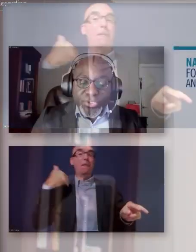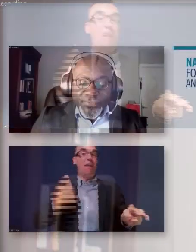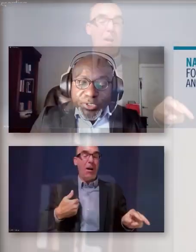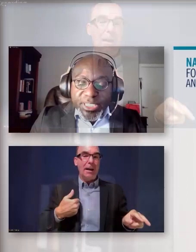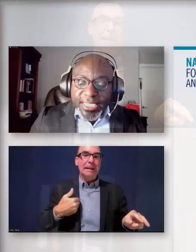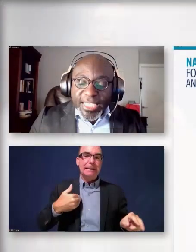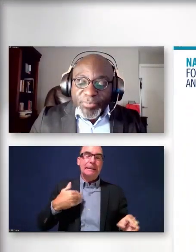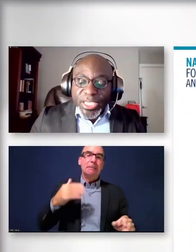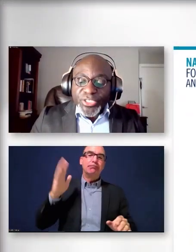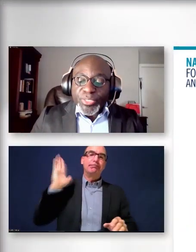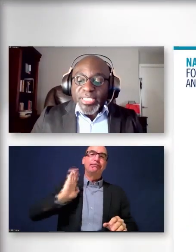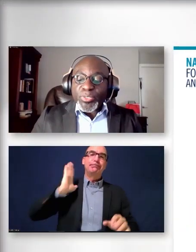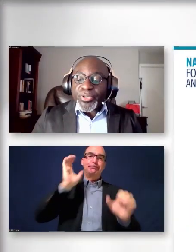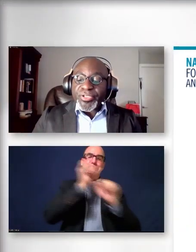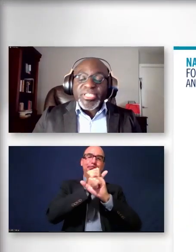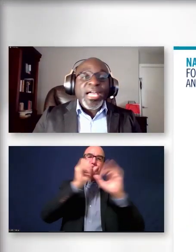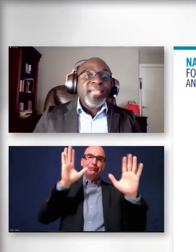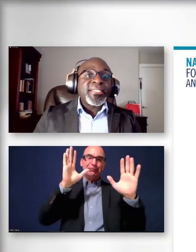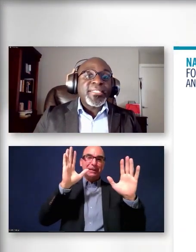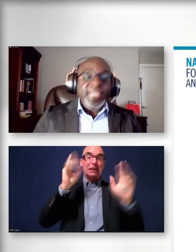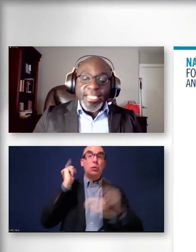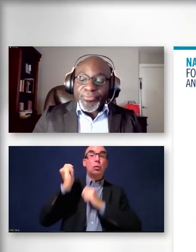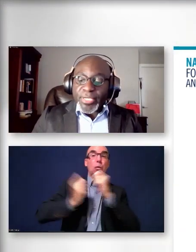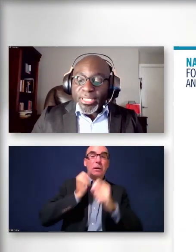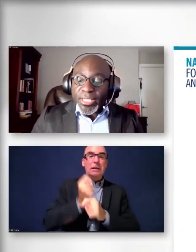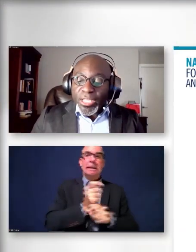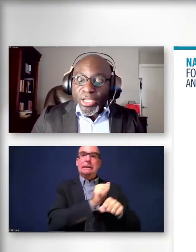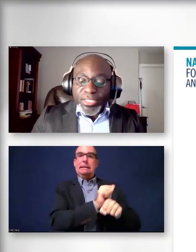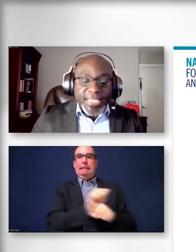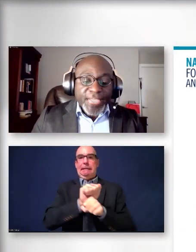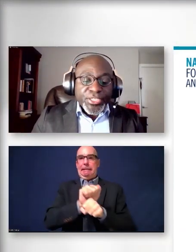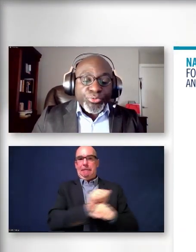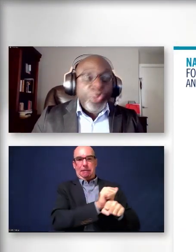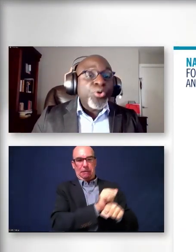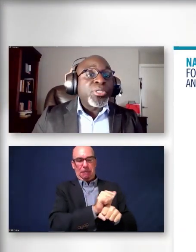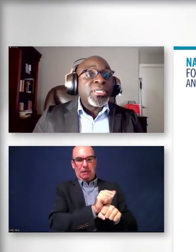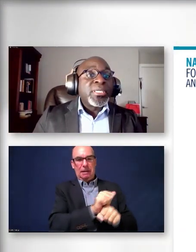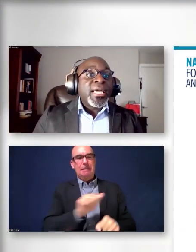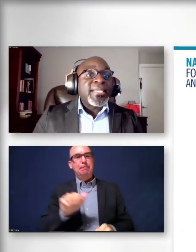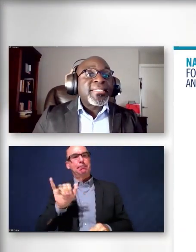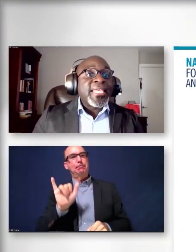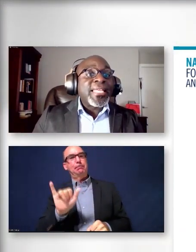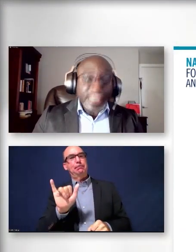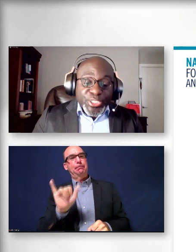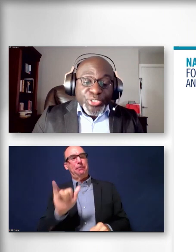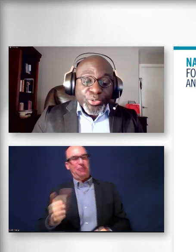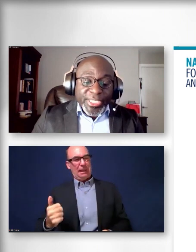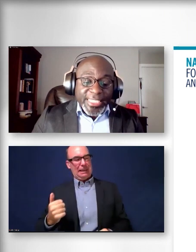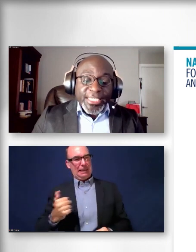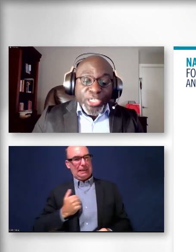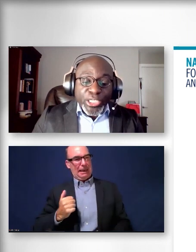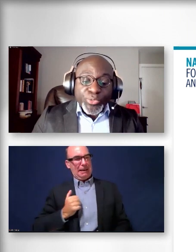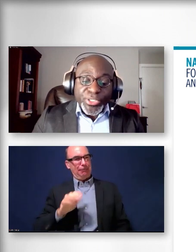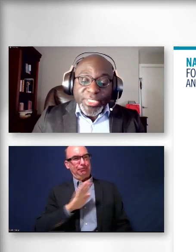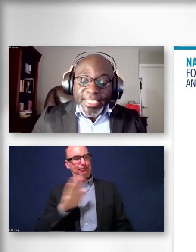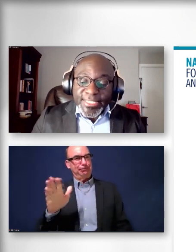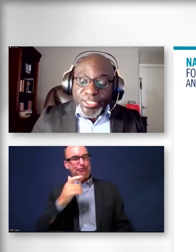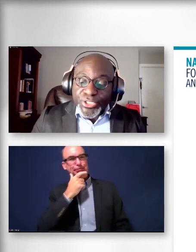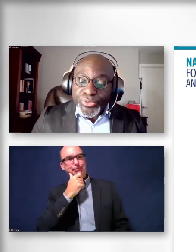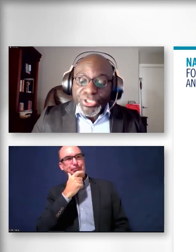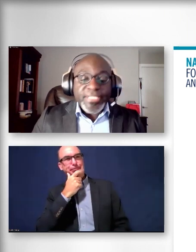Canadian universities have begun to explore their ties to slavery alongside their role as historically